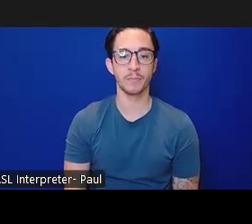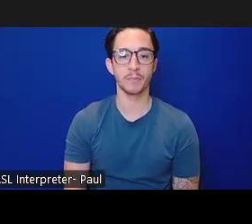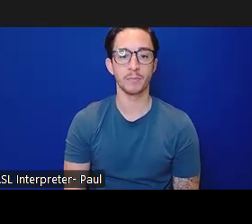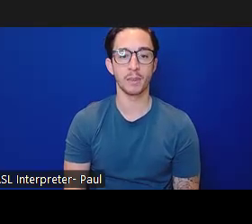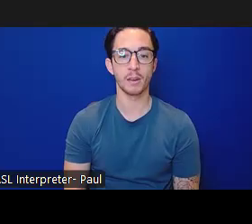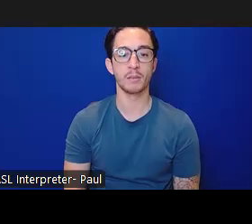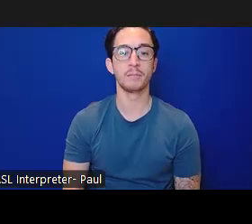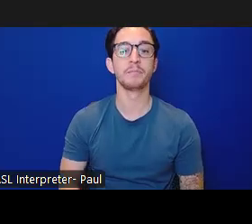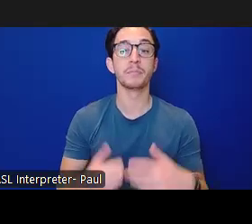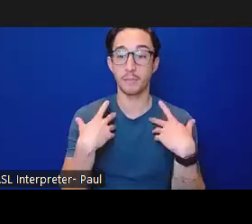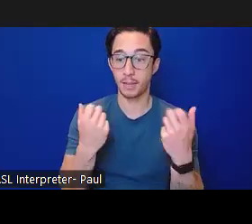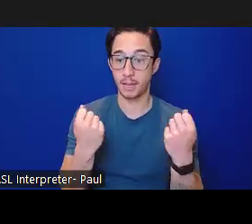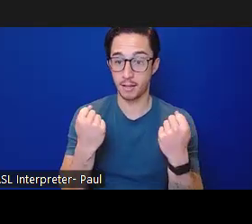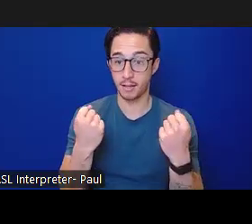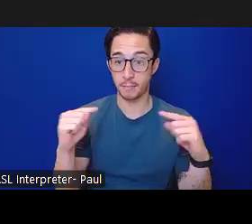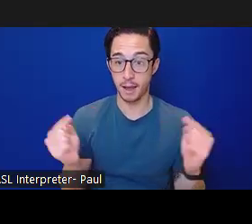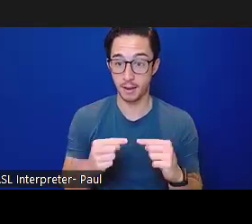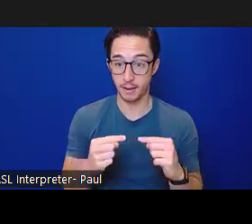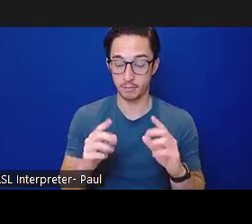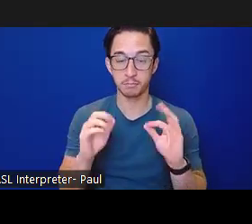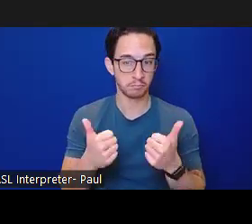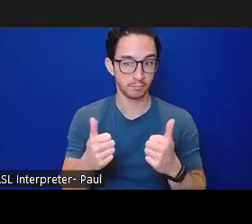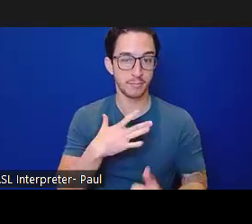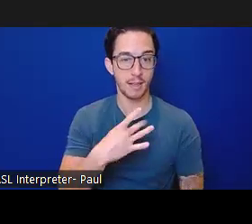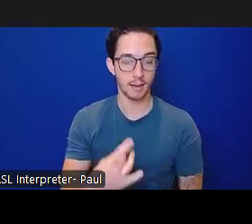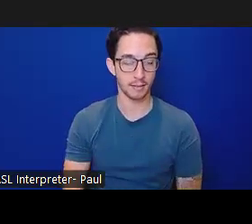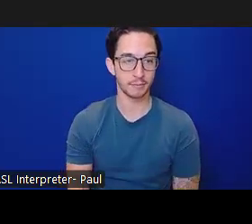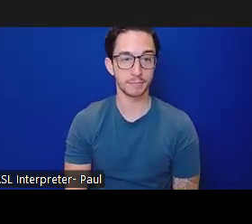To heal pain. I like it.